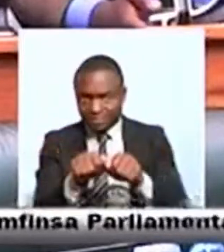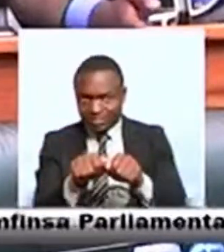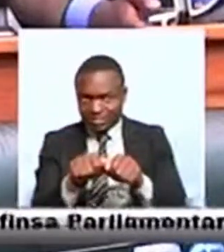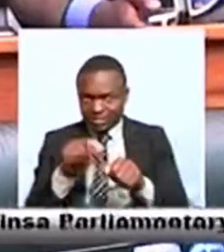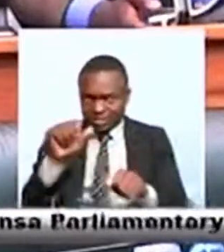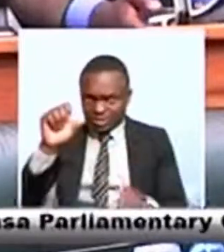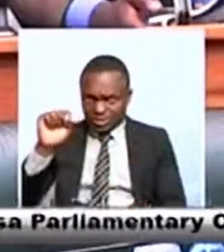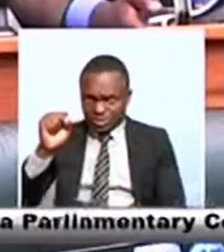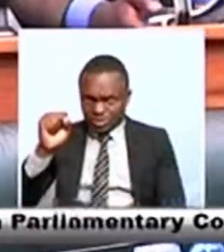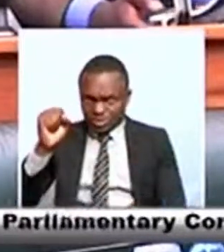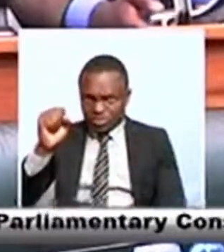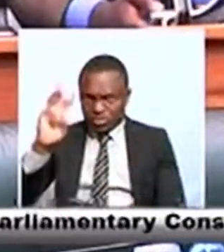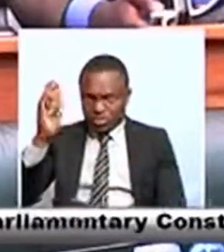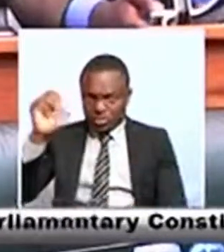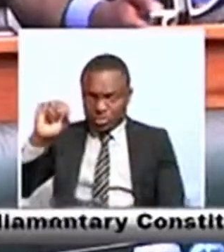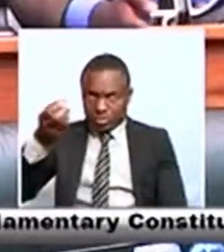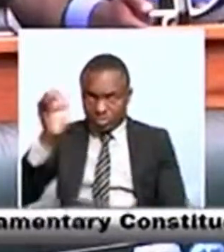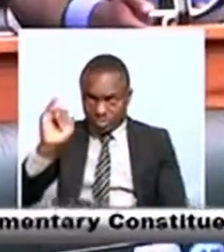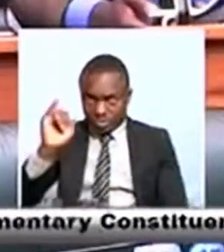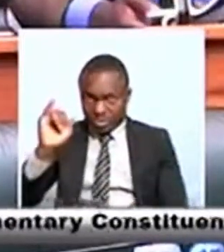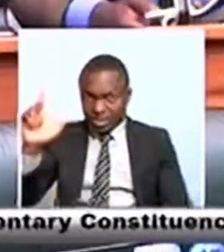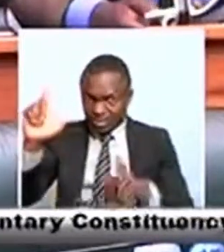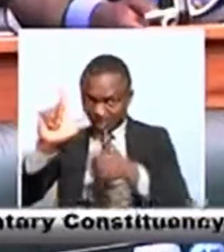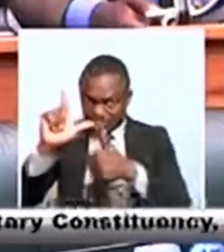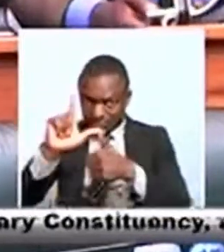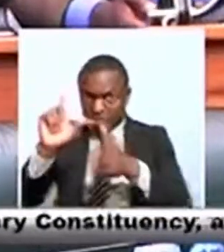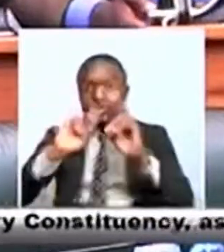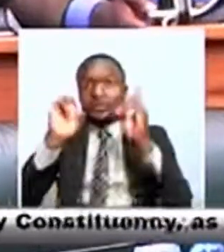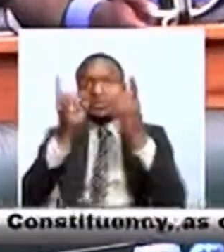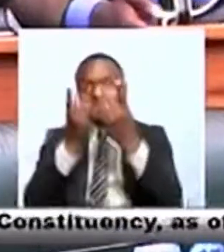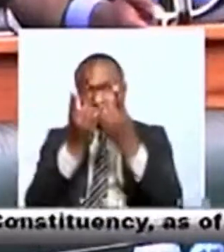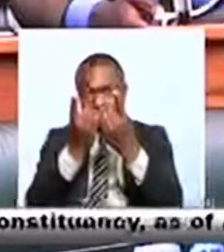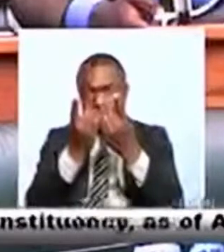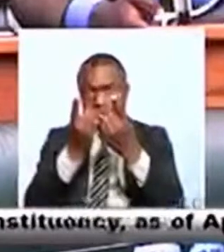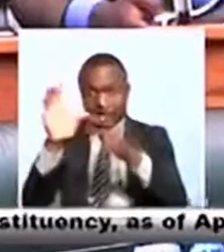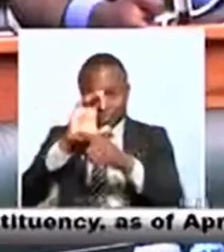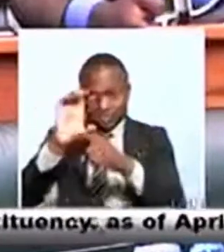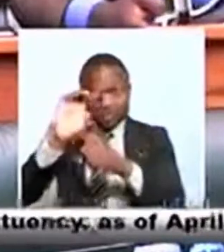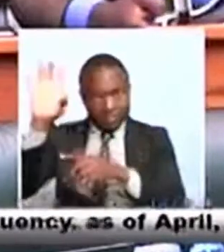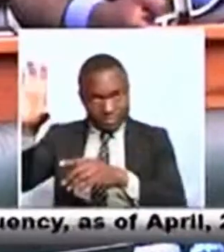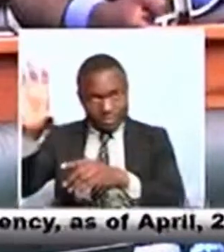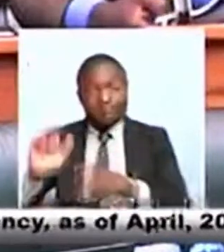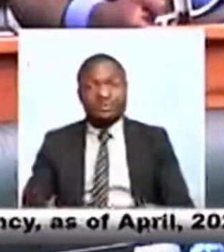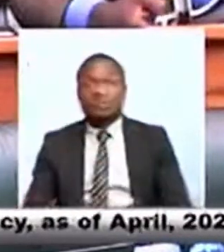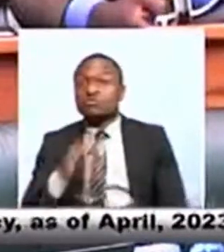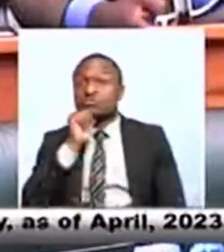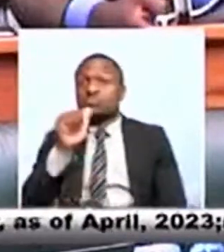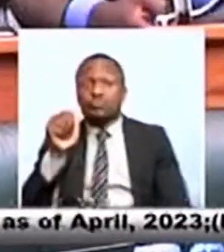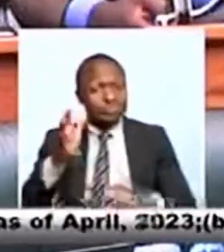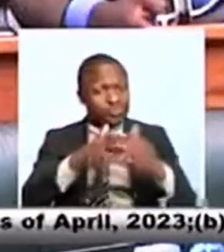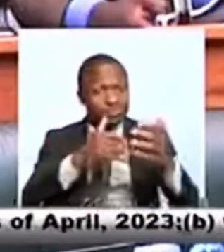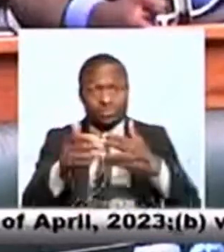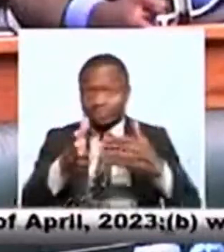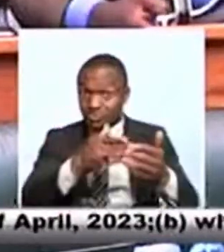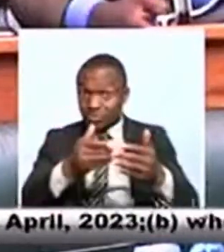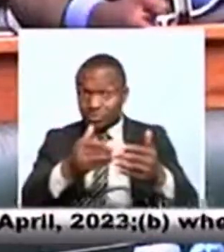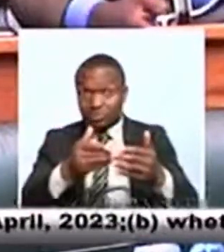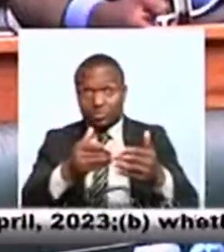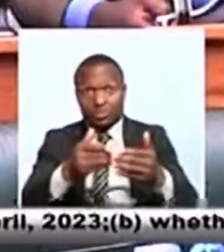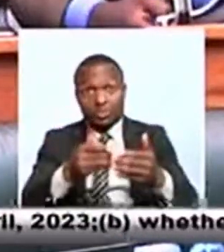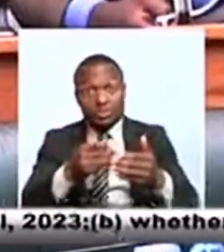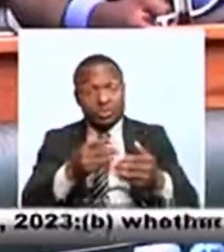Ruswishi Farm Block in Fanyama district on the Copper Belt. It is not easy to establish the number of